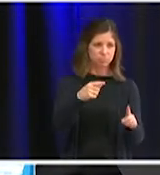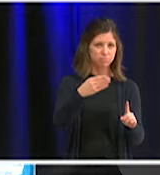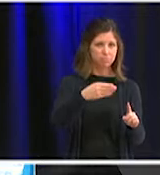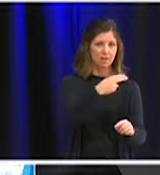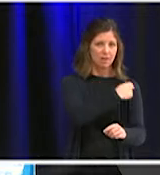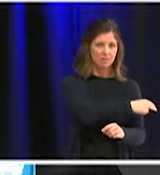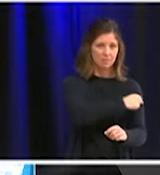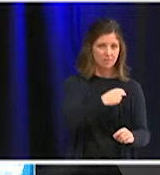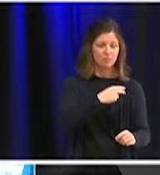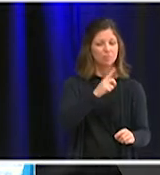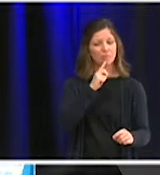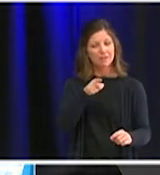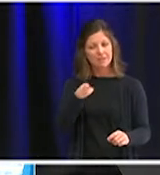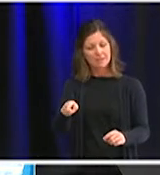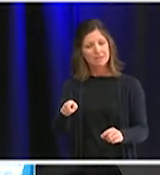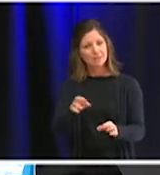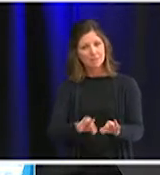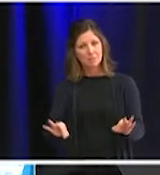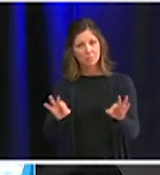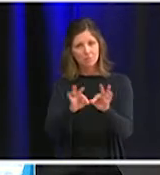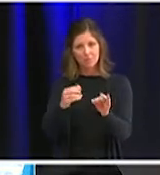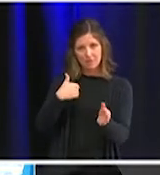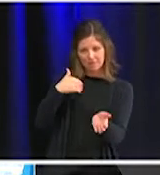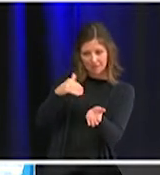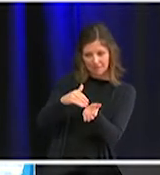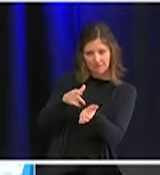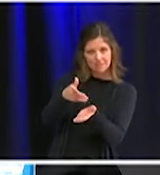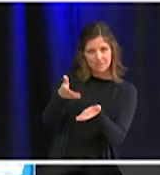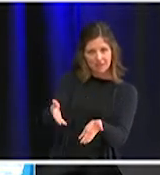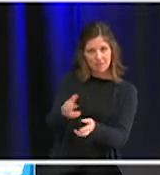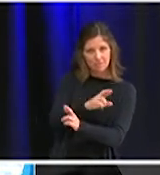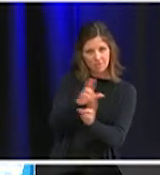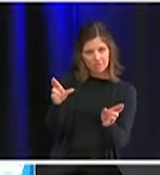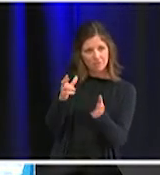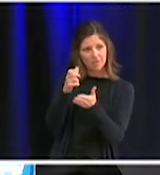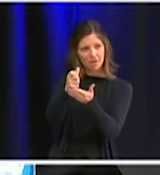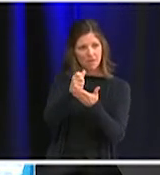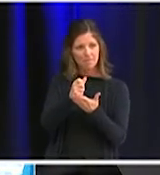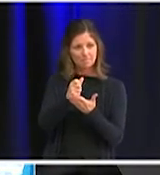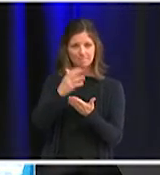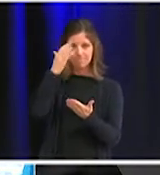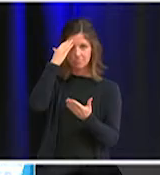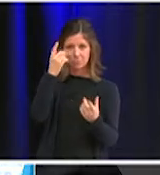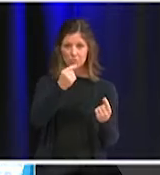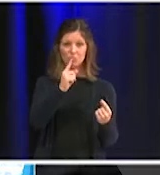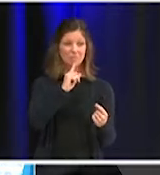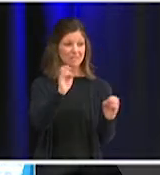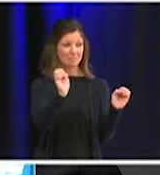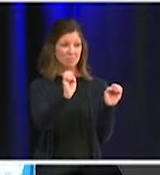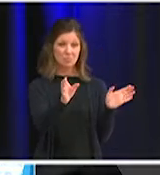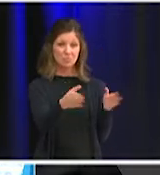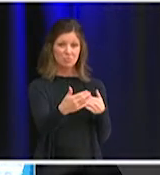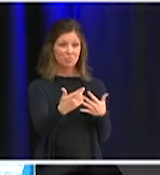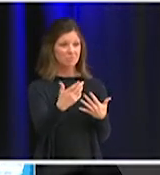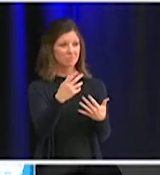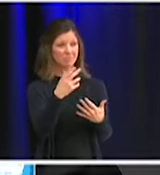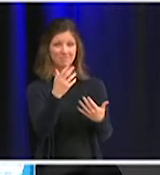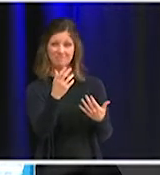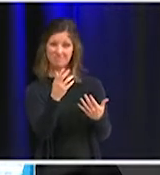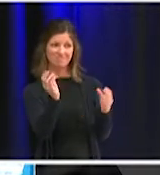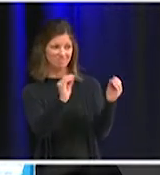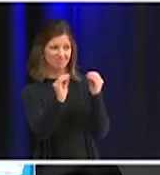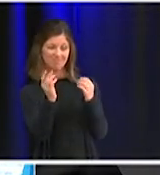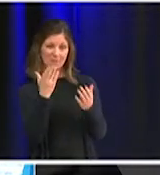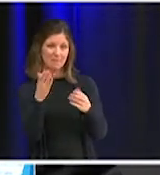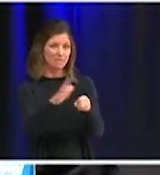be first-line responders to help us as we deal with this virus, because you will not have enough emergency rooms or beds in hospitals. So you have to